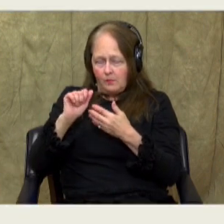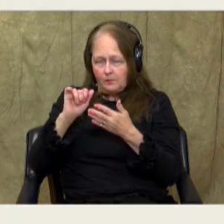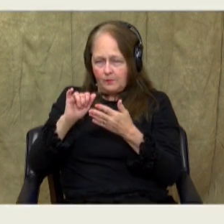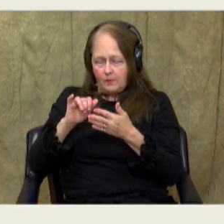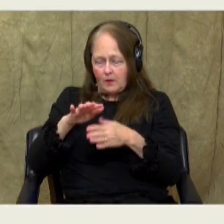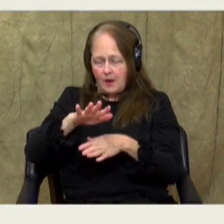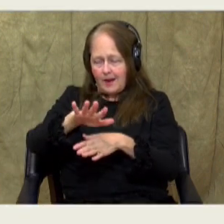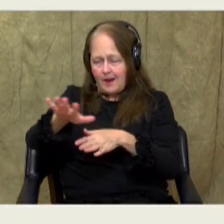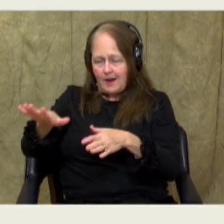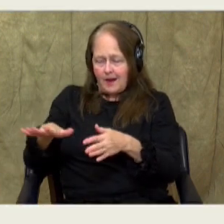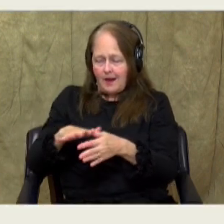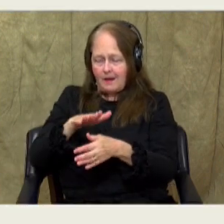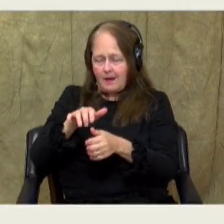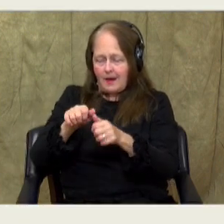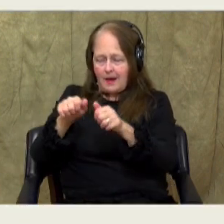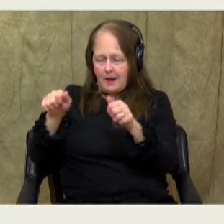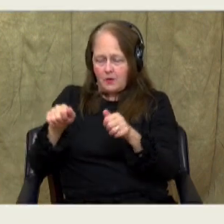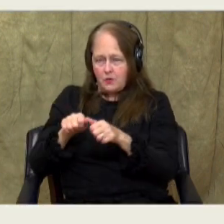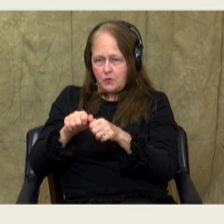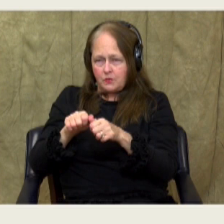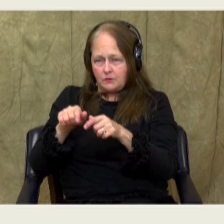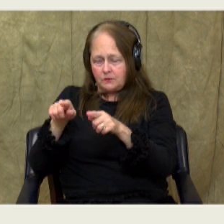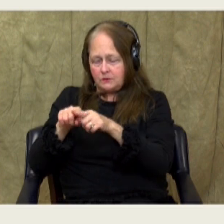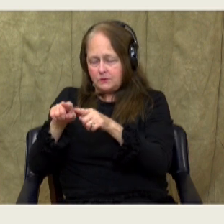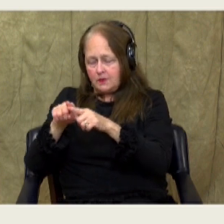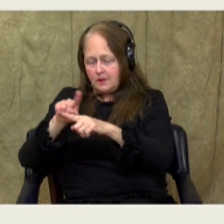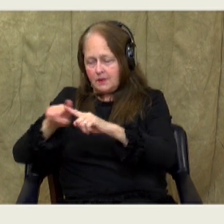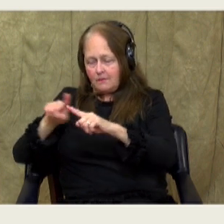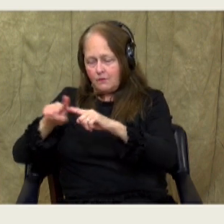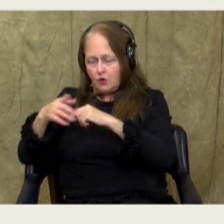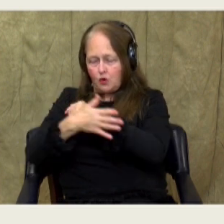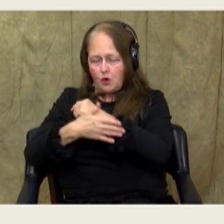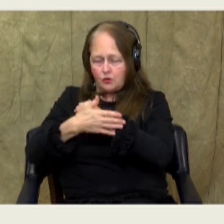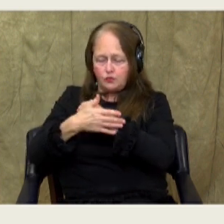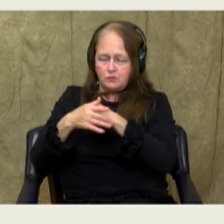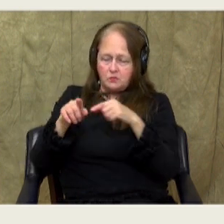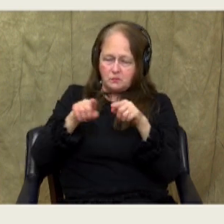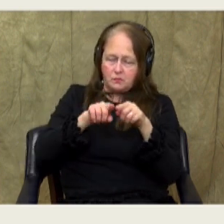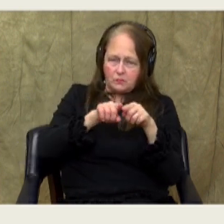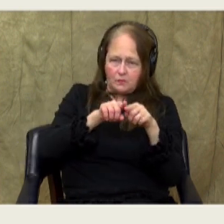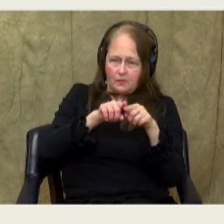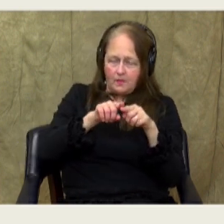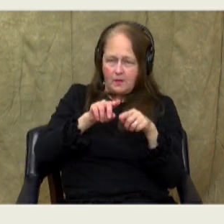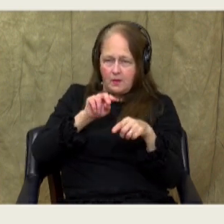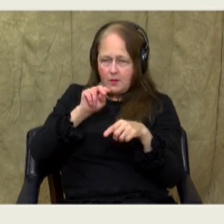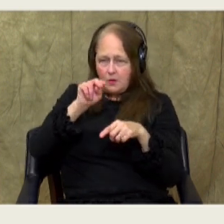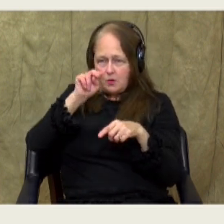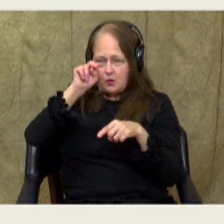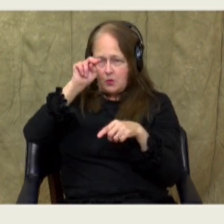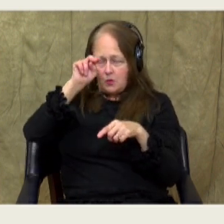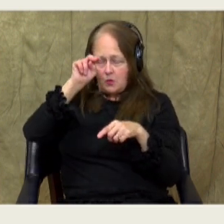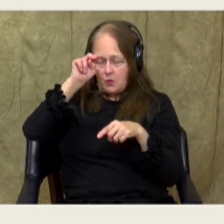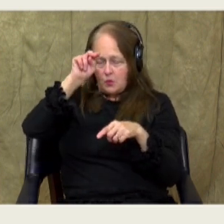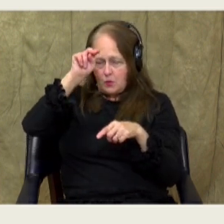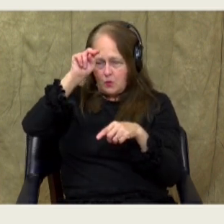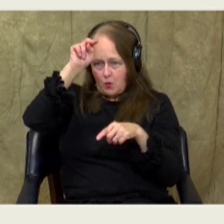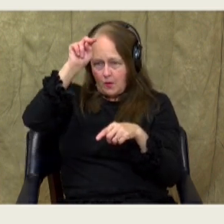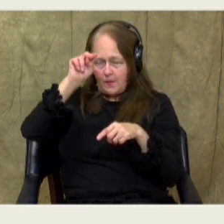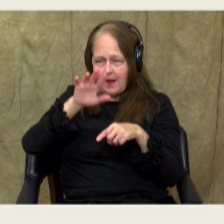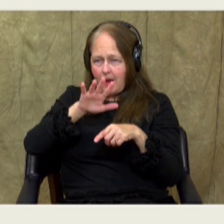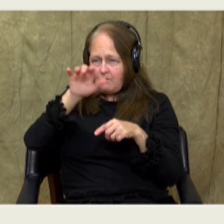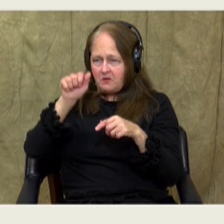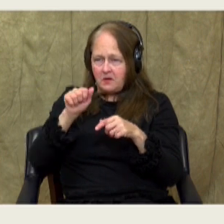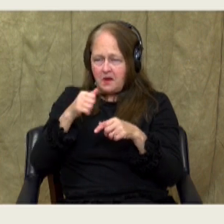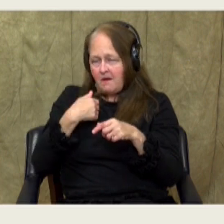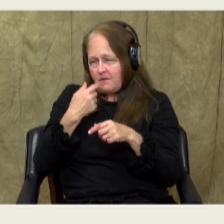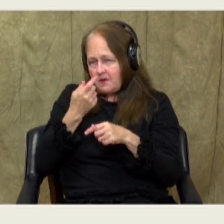are a way of looking at commonalities between countries, and North Africa has little in common really with the rest of